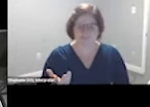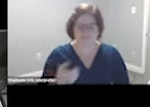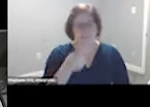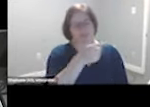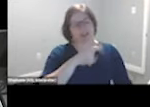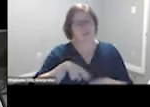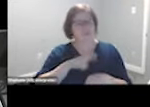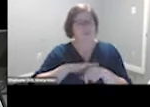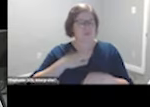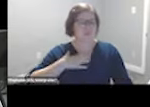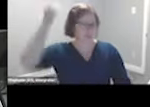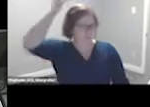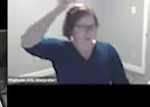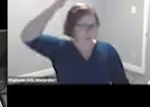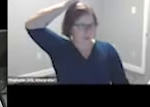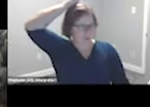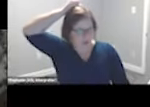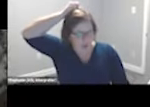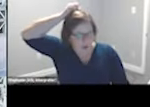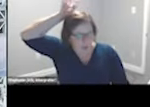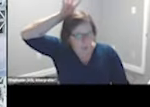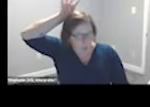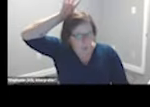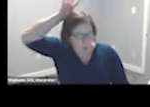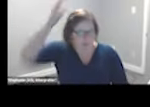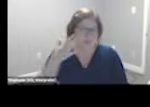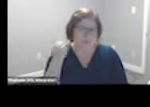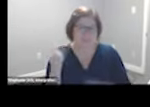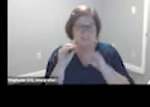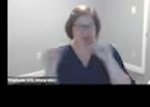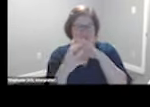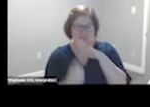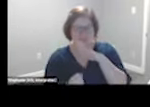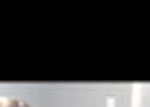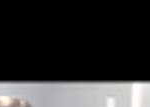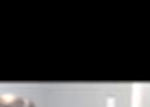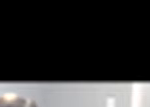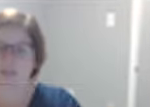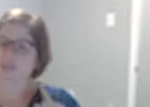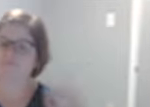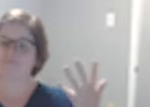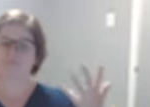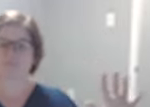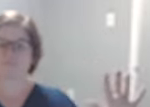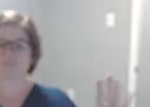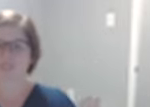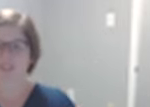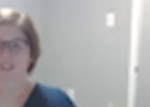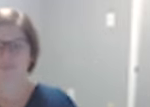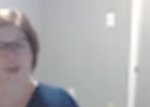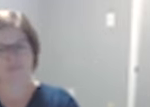floating above my head because of the zero gravity. Yeah, that's pretty much what I want to talk today, and then hopefully you can enjoy